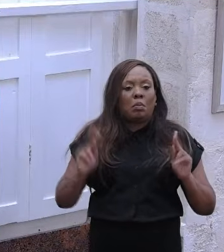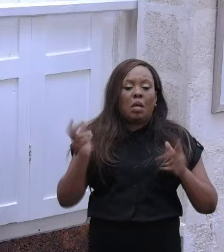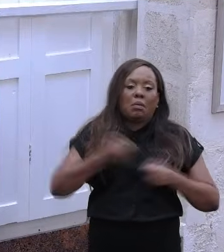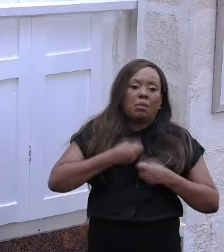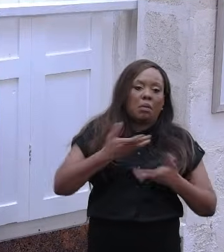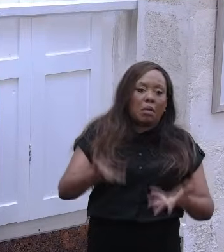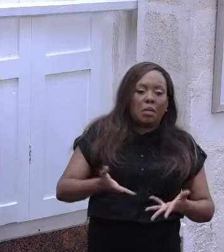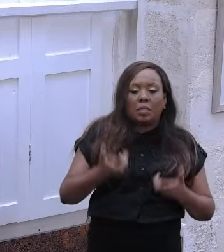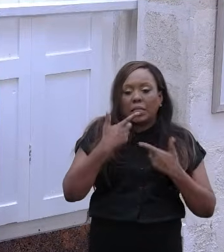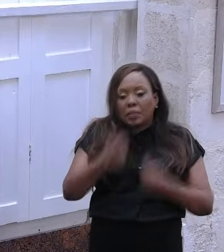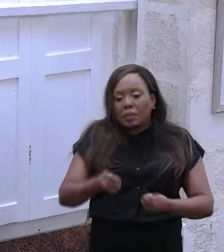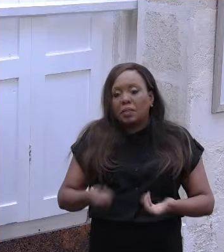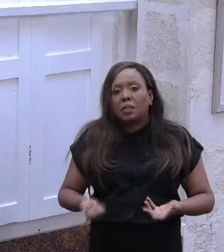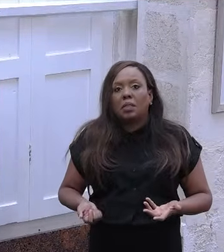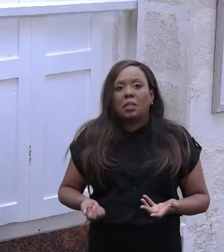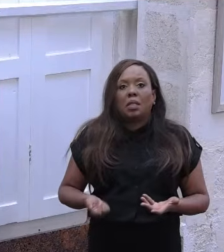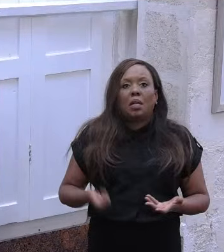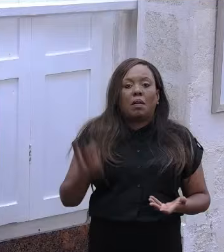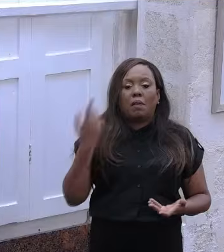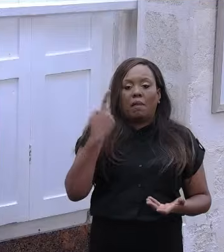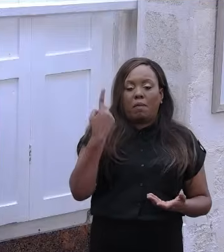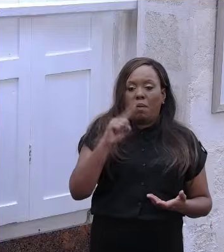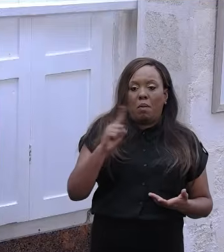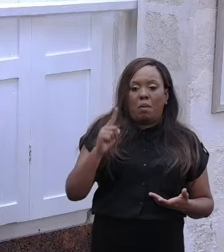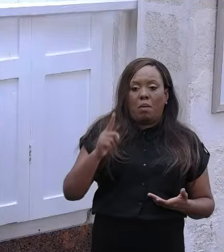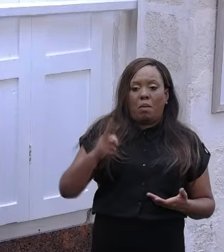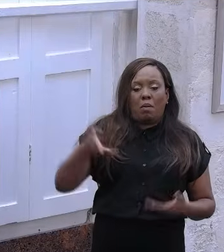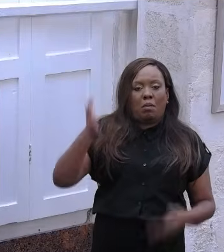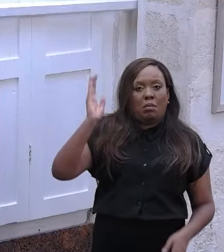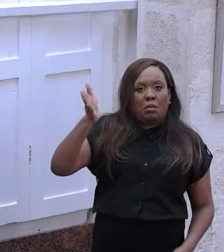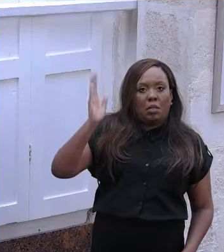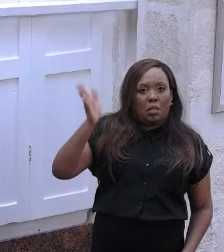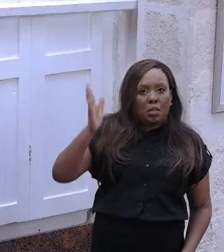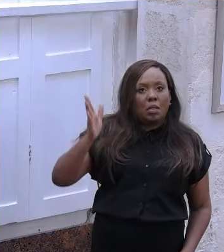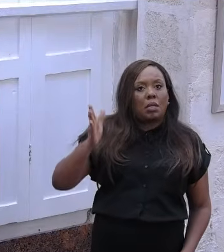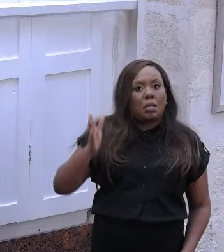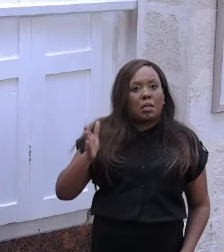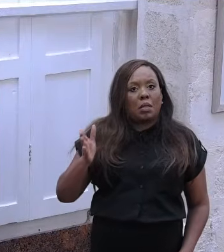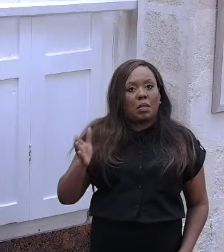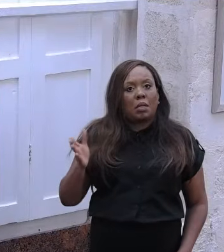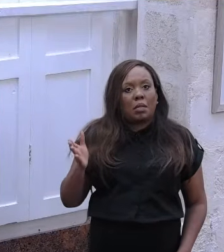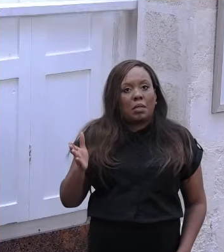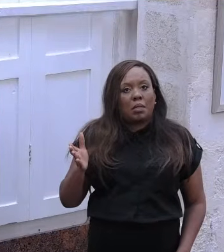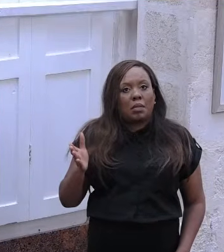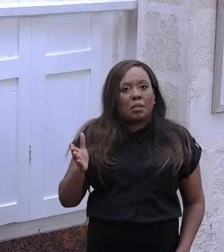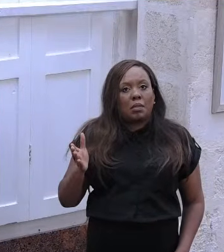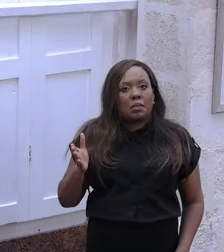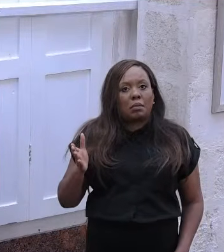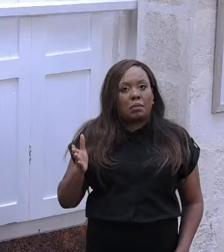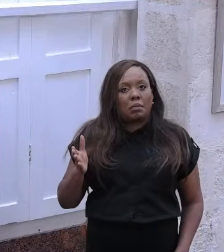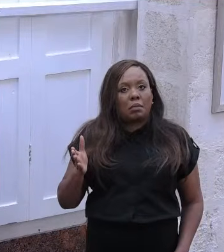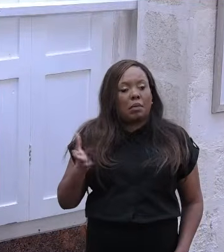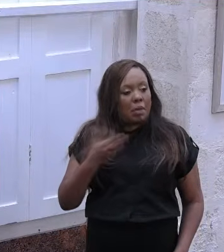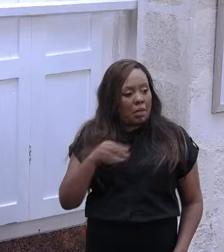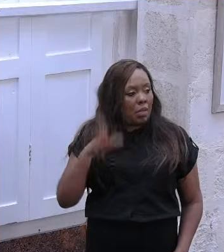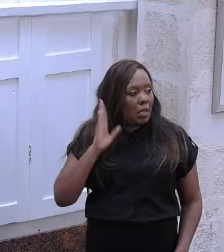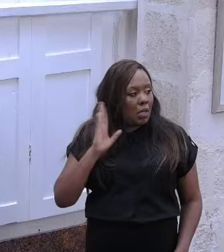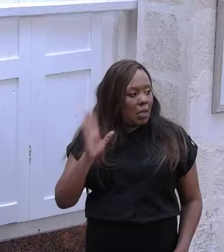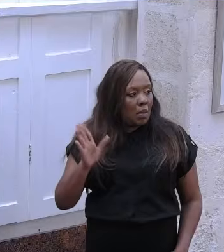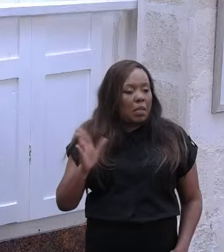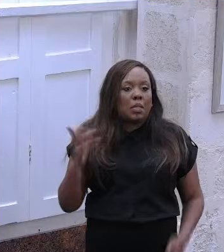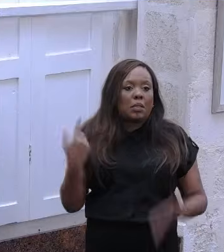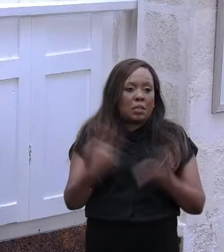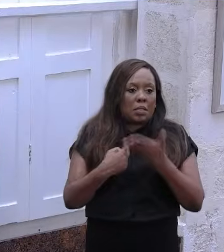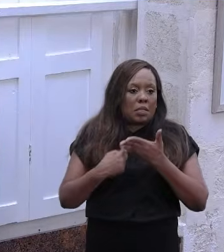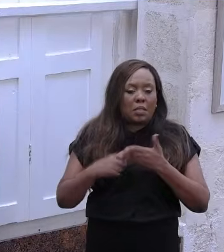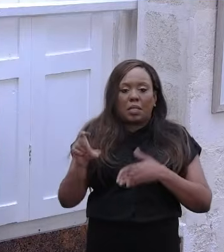their oral presentations before the committee, and at the end, on the other business, we will discuss the timing for